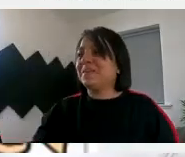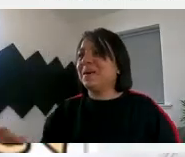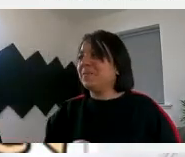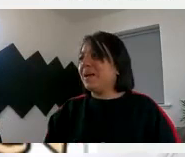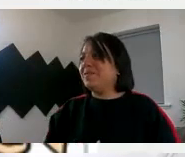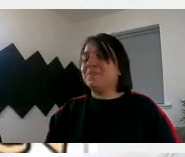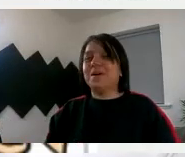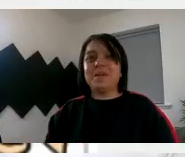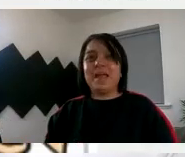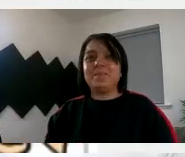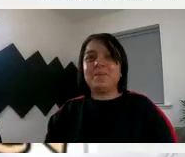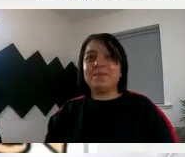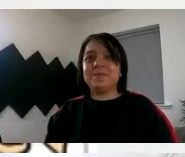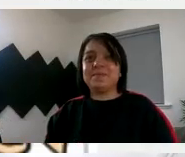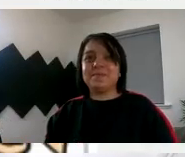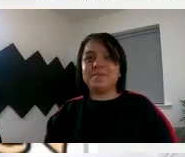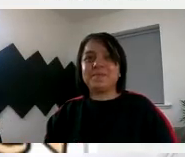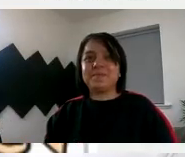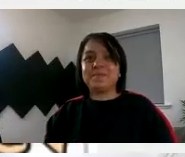You got Mary's one, M.